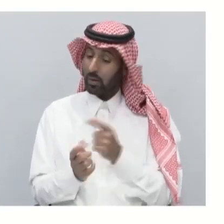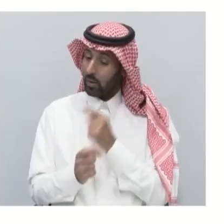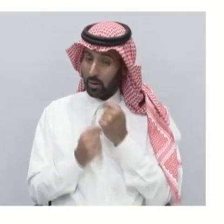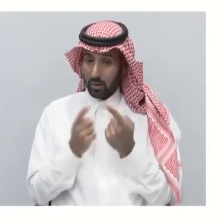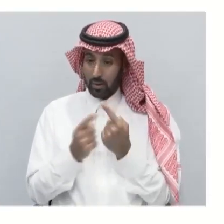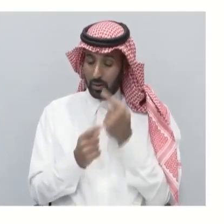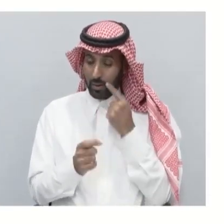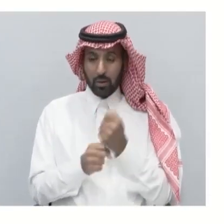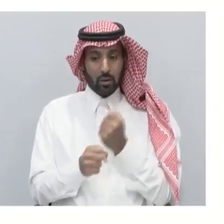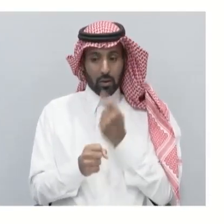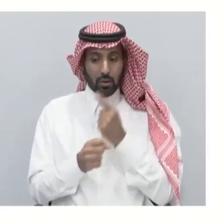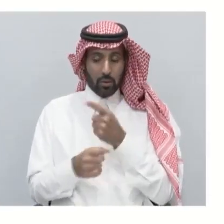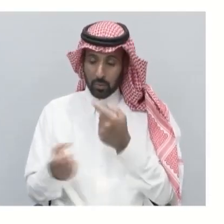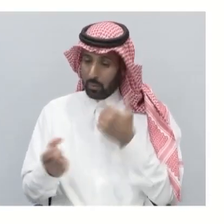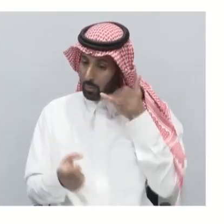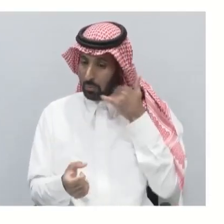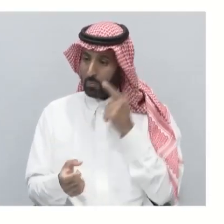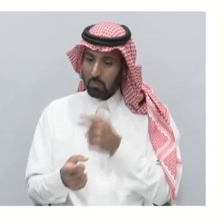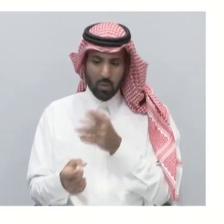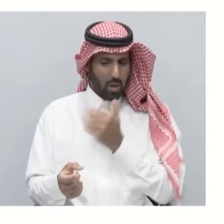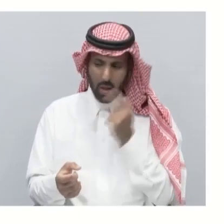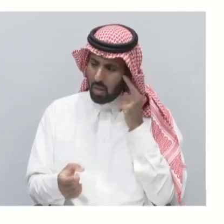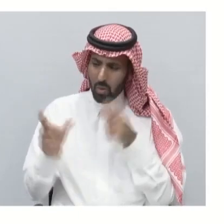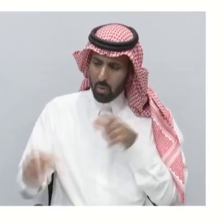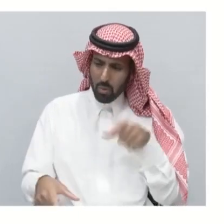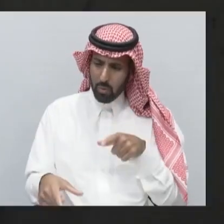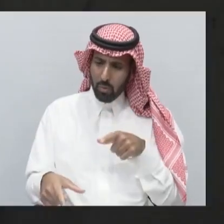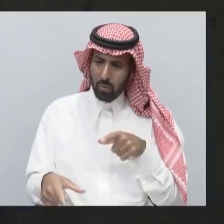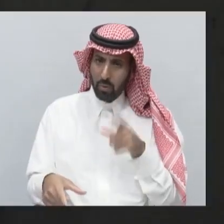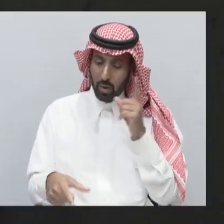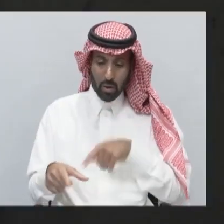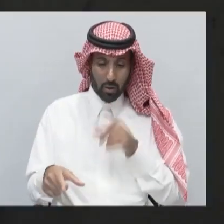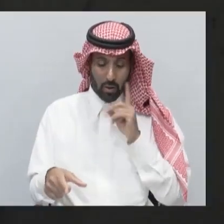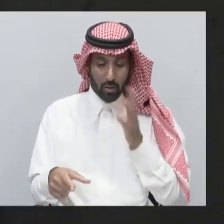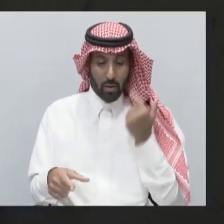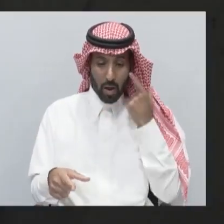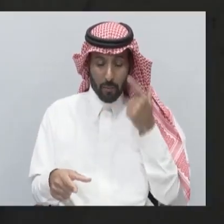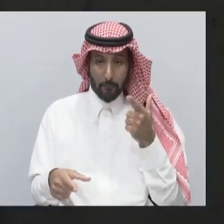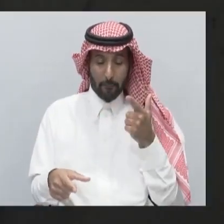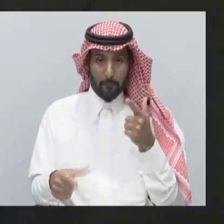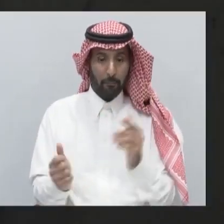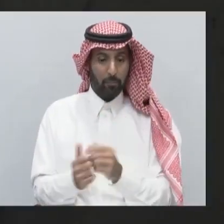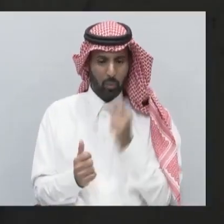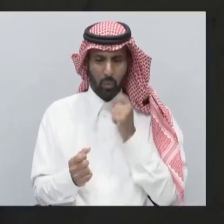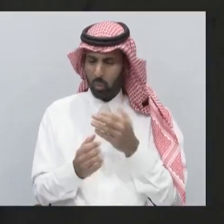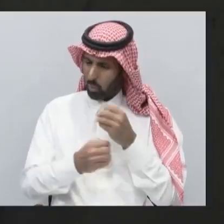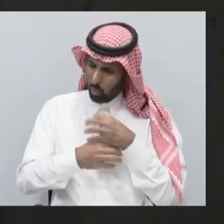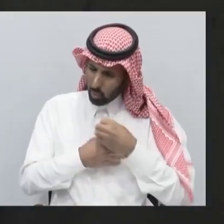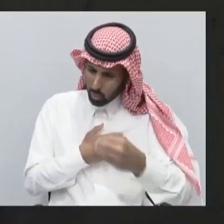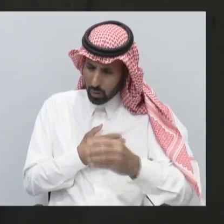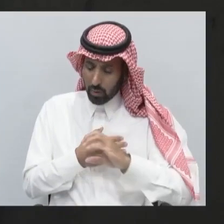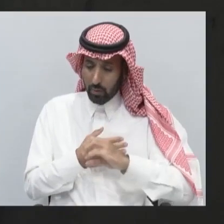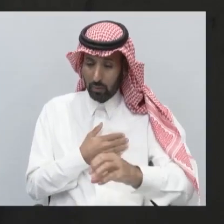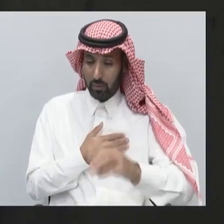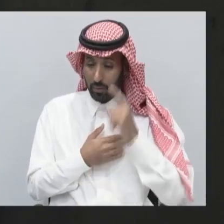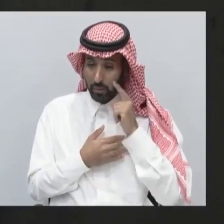to a professional contact, someone you don't know very well, someone who's having a long distance between you,